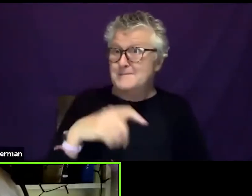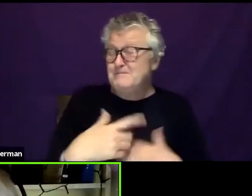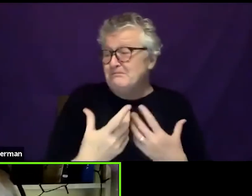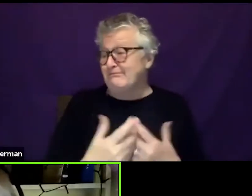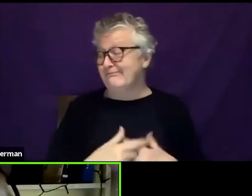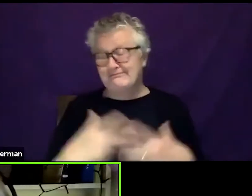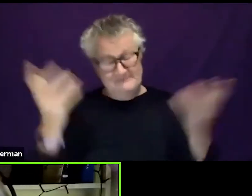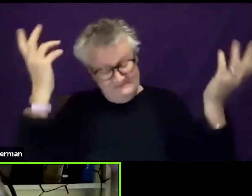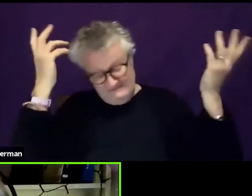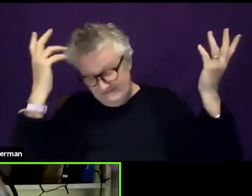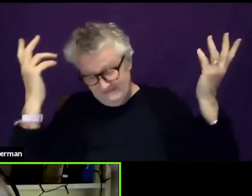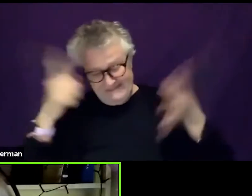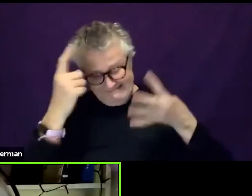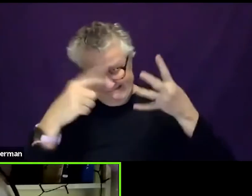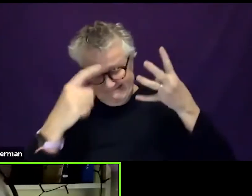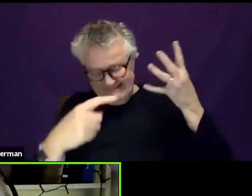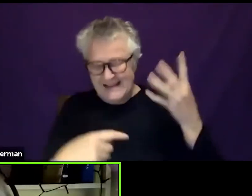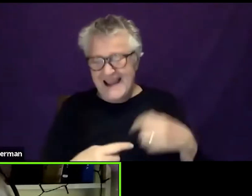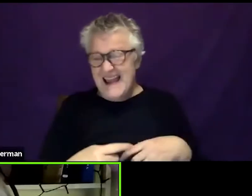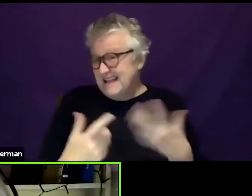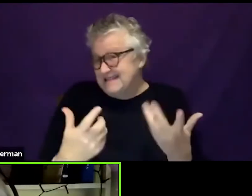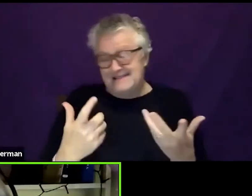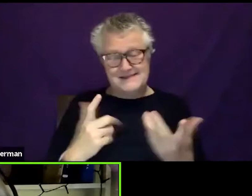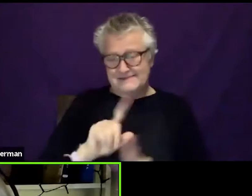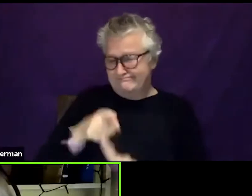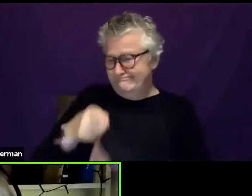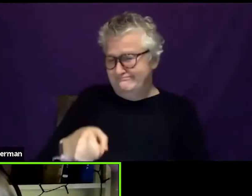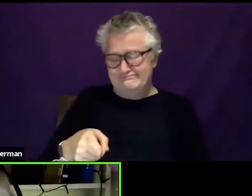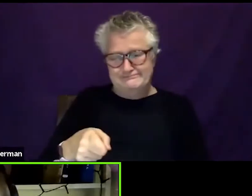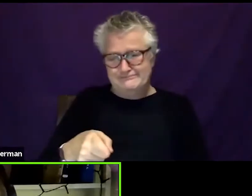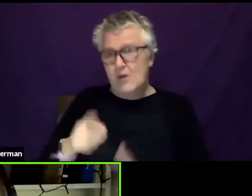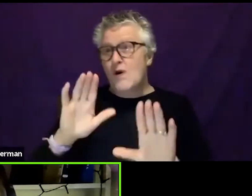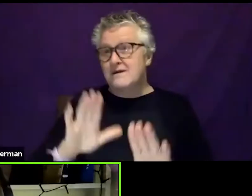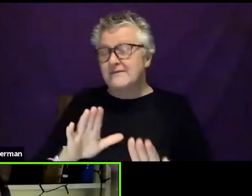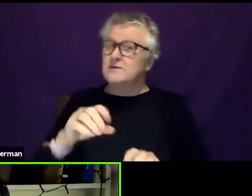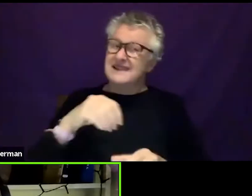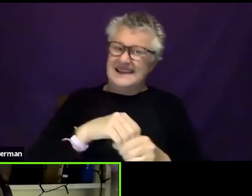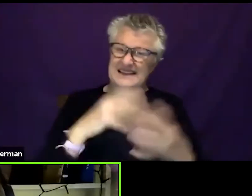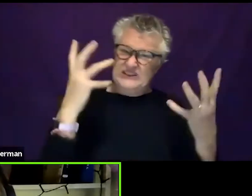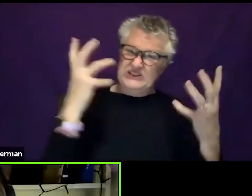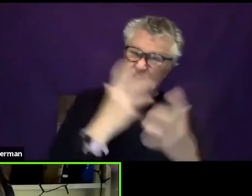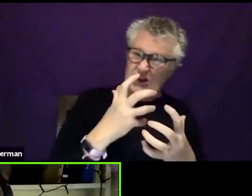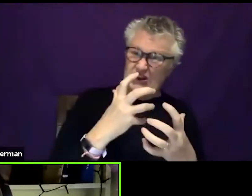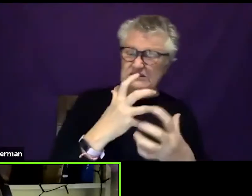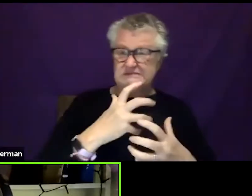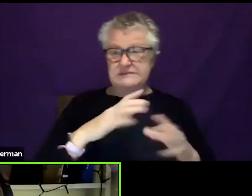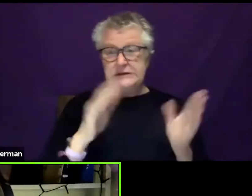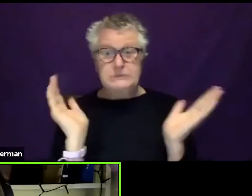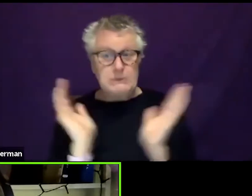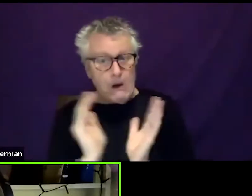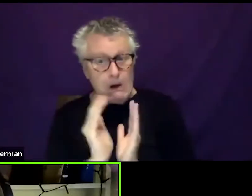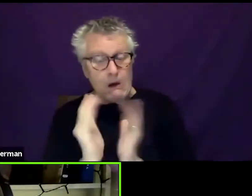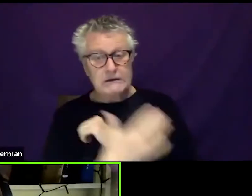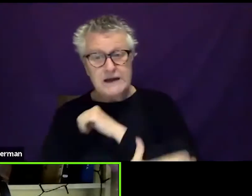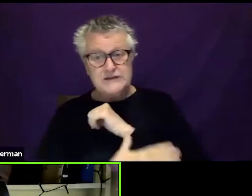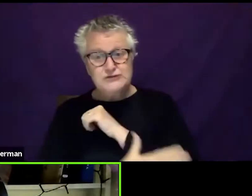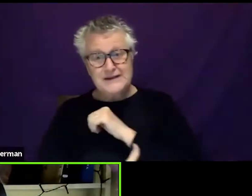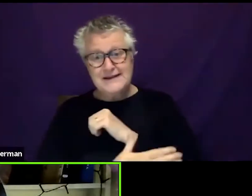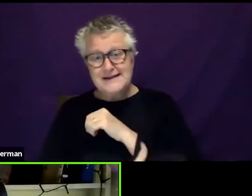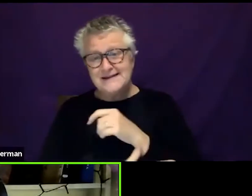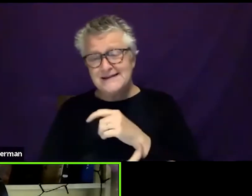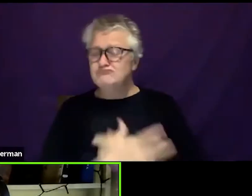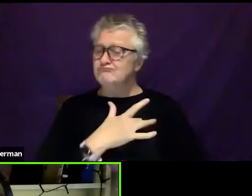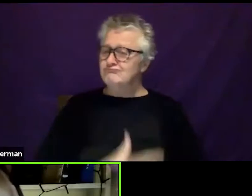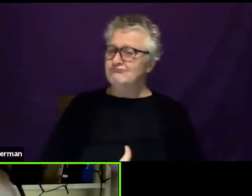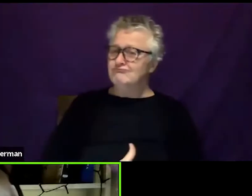in a very dark, small country, and therefore we like to have a beer. And I said to